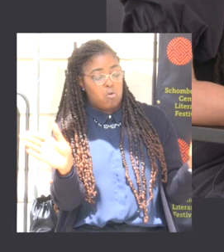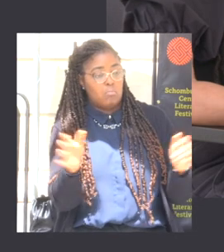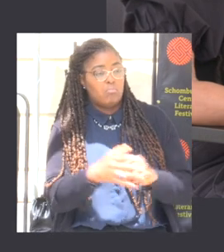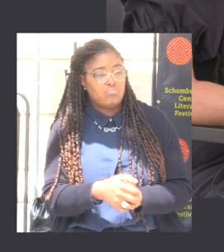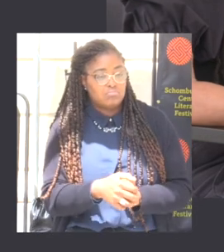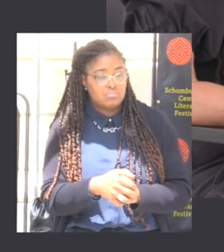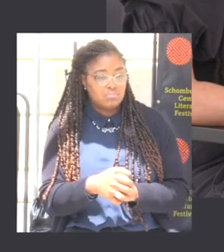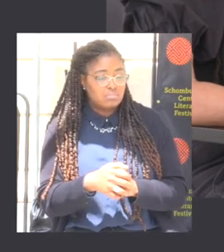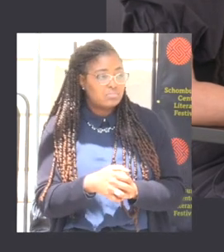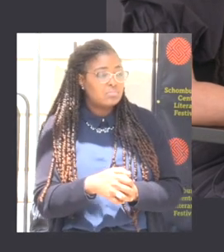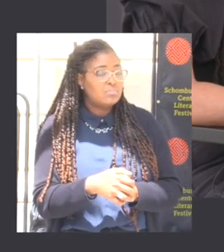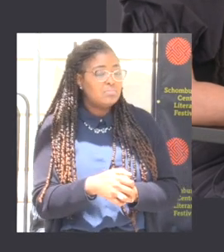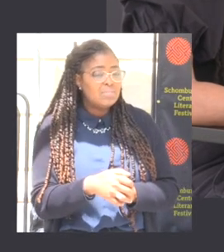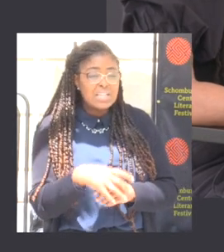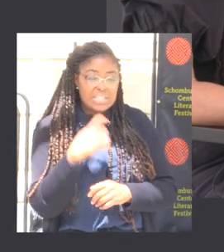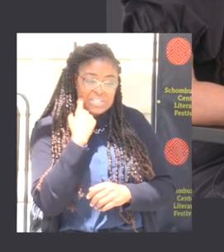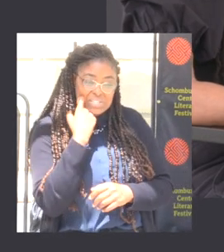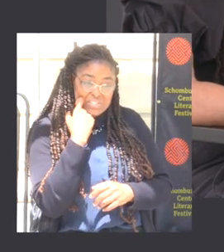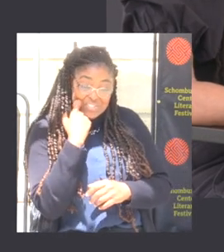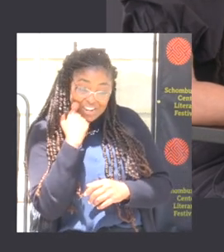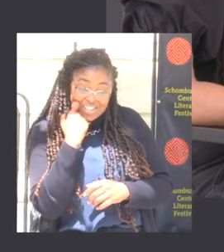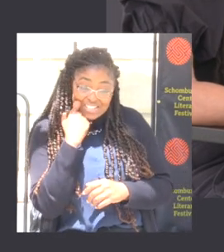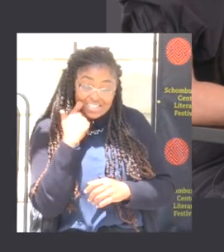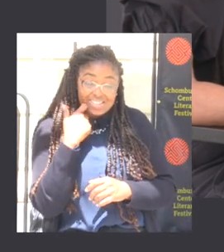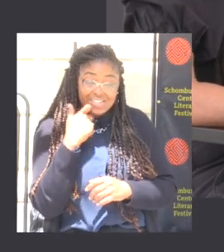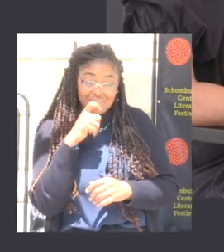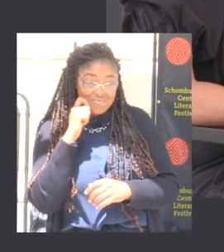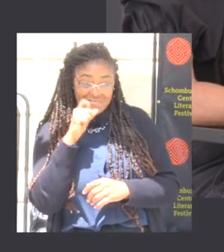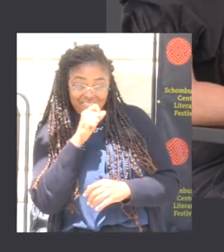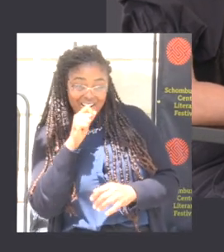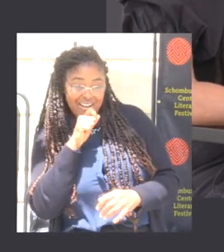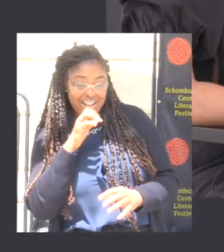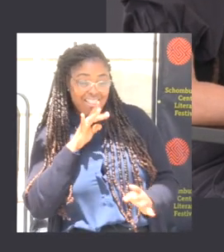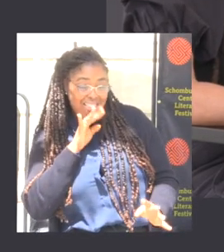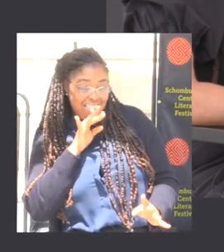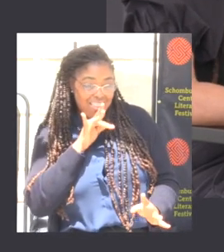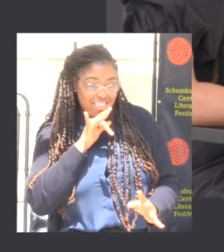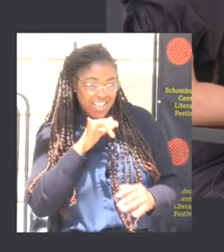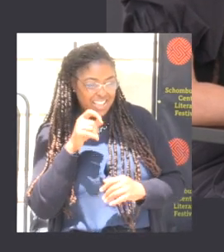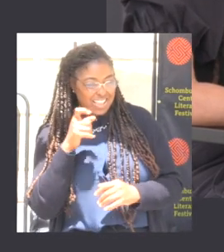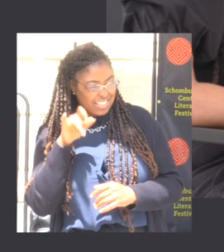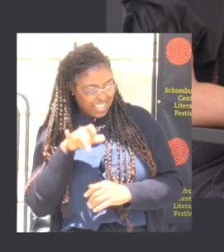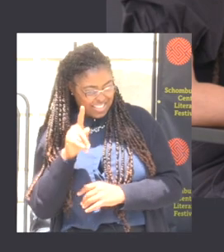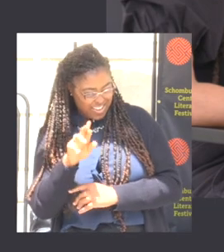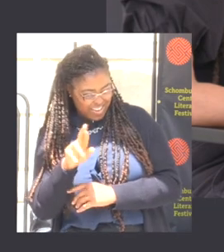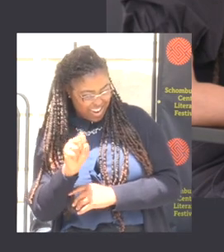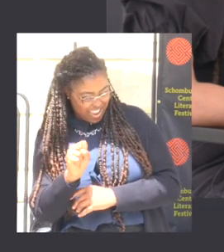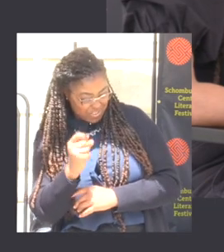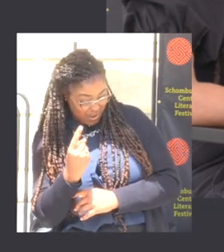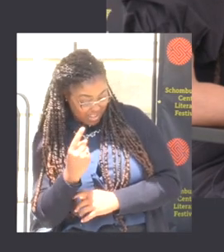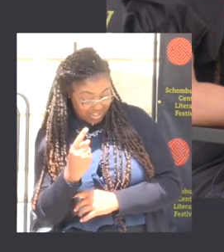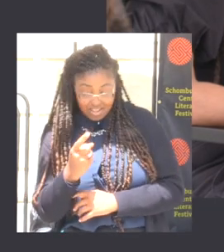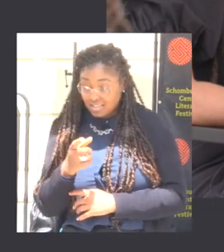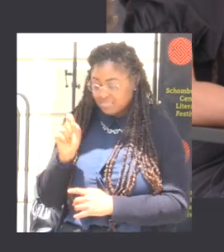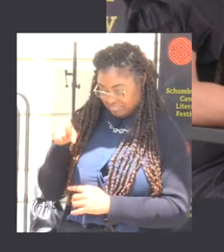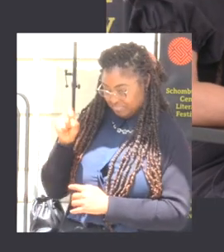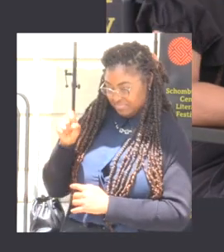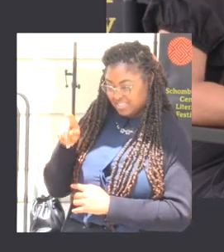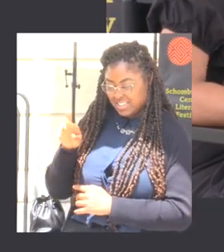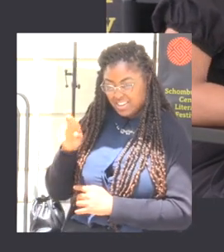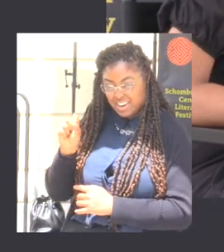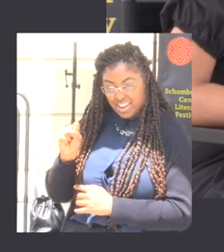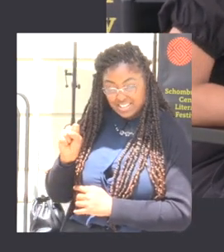We just heard you spit a little bit. Was that KRS-One? That was KRS-One. Y'all know about, we got some hip-hop hands in the audience? Three people? Okay, great.